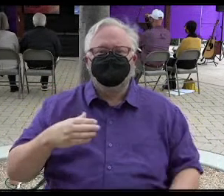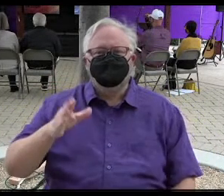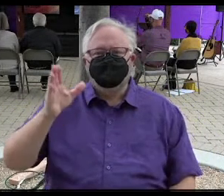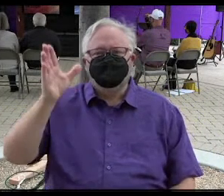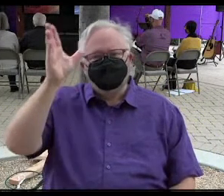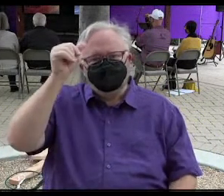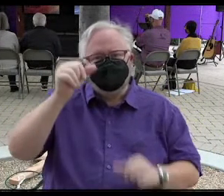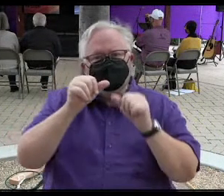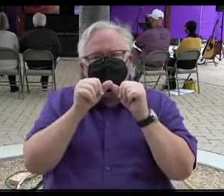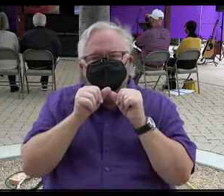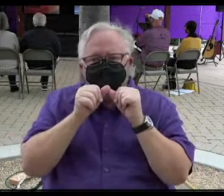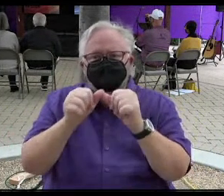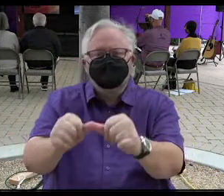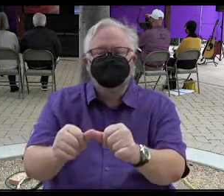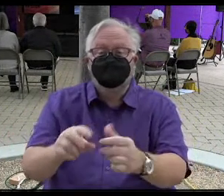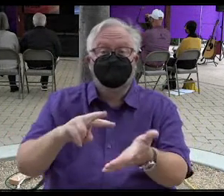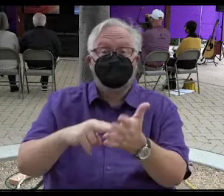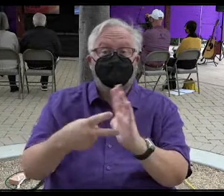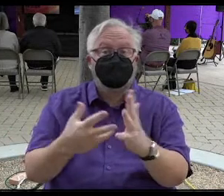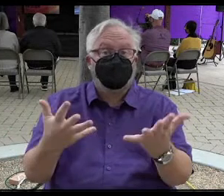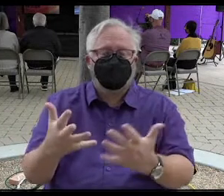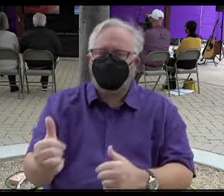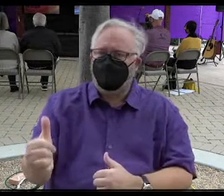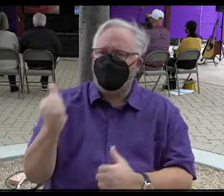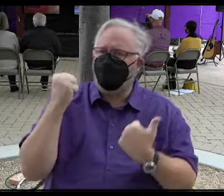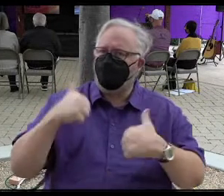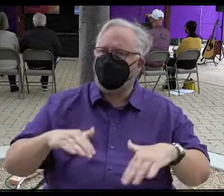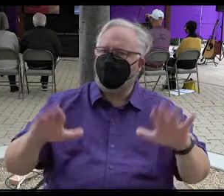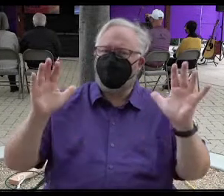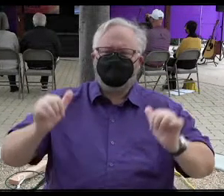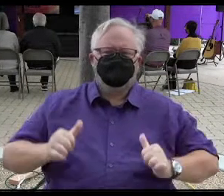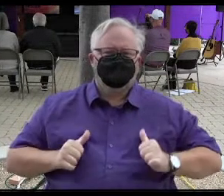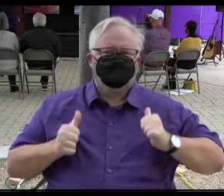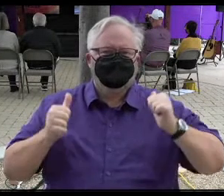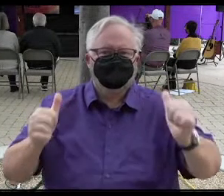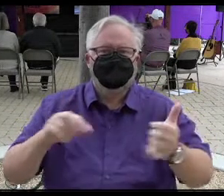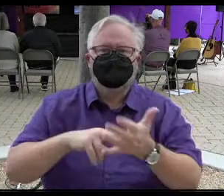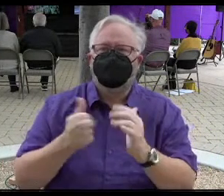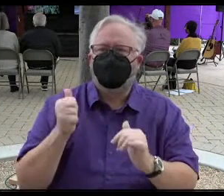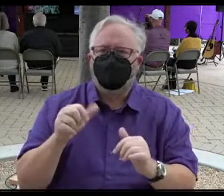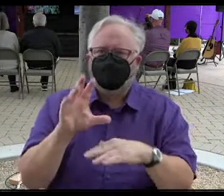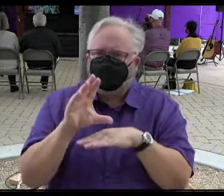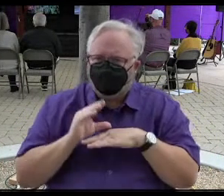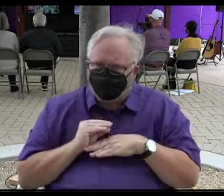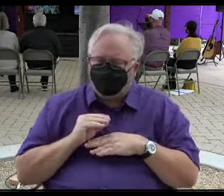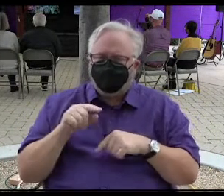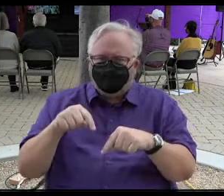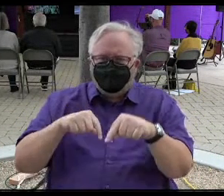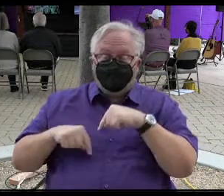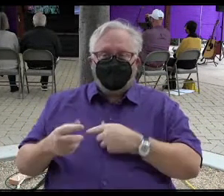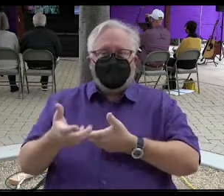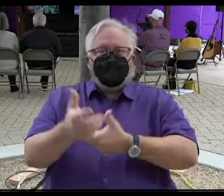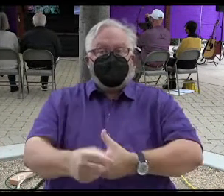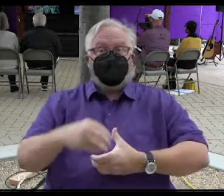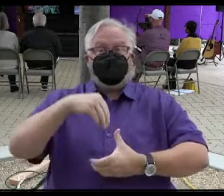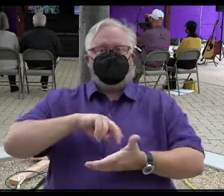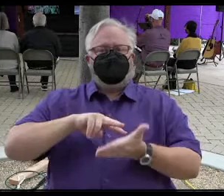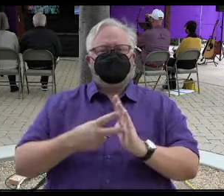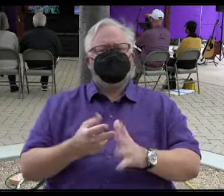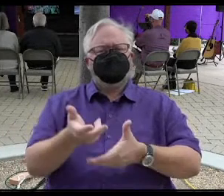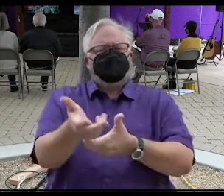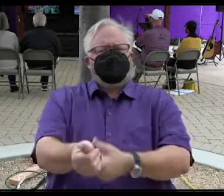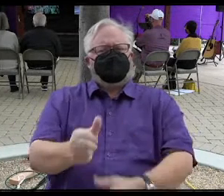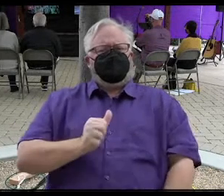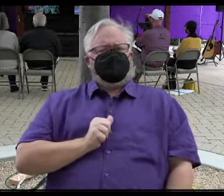Persistent means I won't give up. Assertive means I won't back down. Confident means I believe in